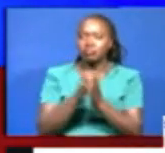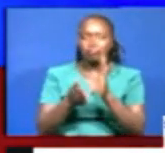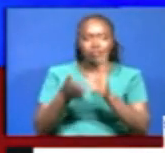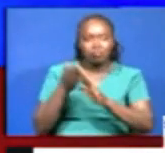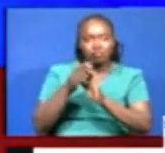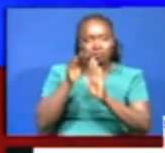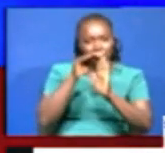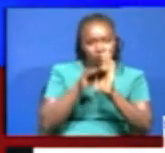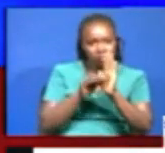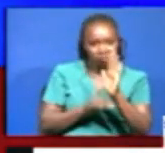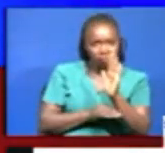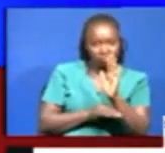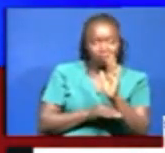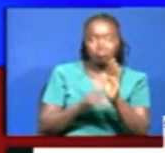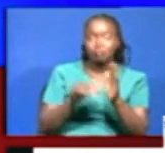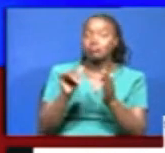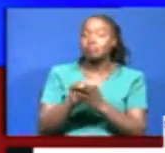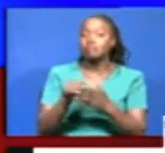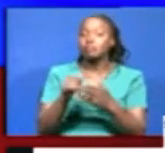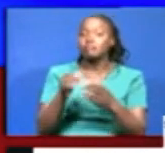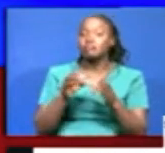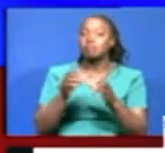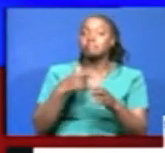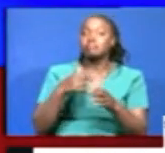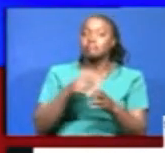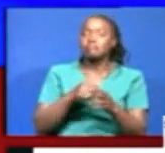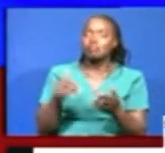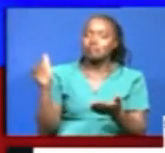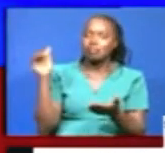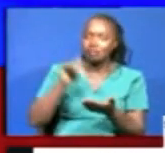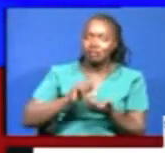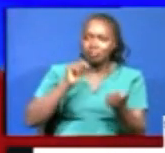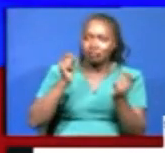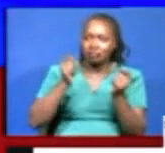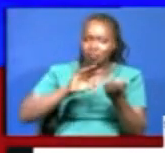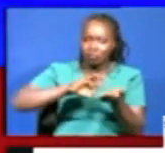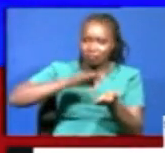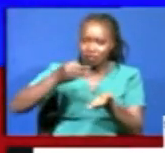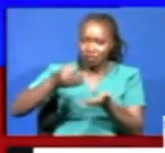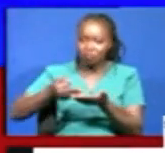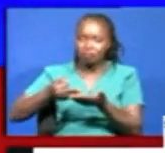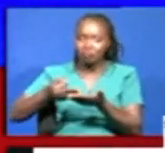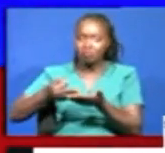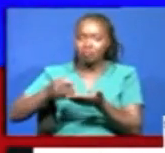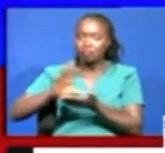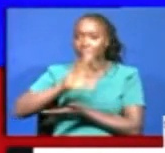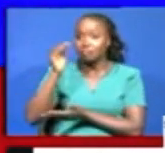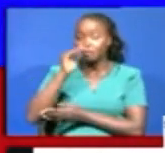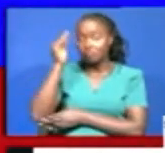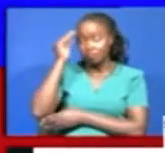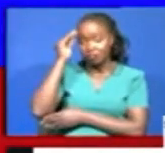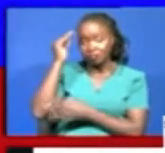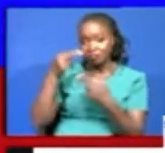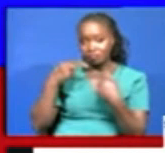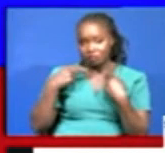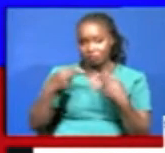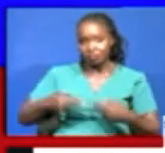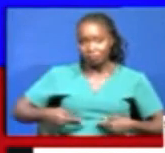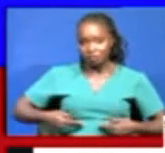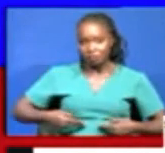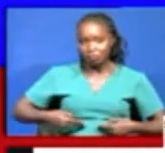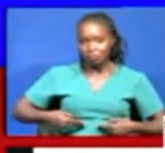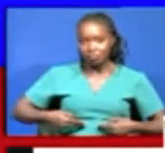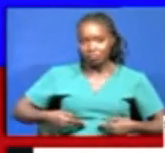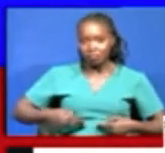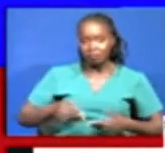program that has forced us to reallocate funds budgeted for education and health. The